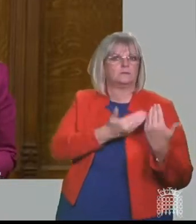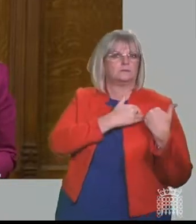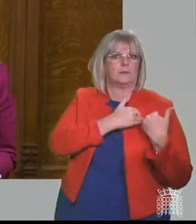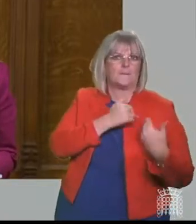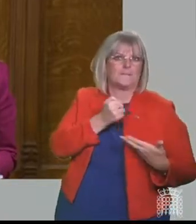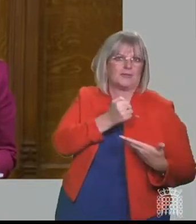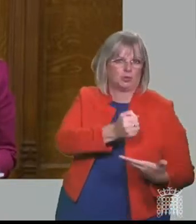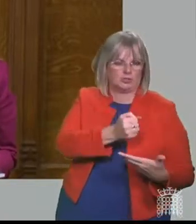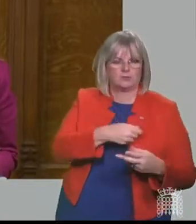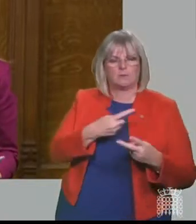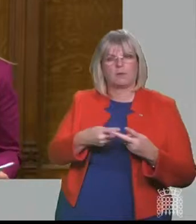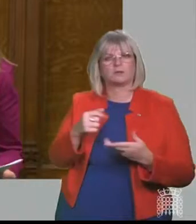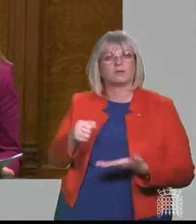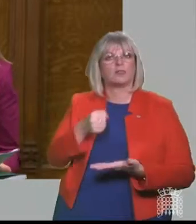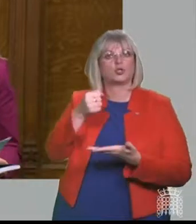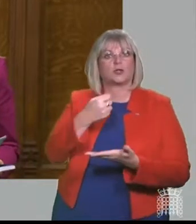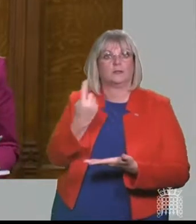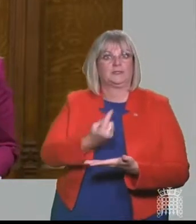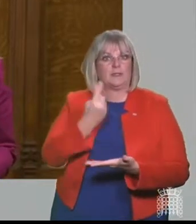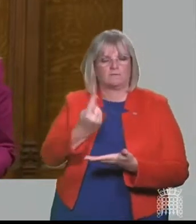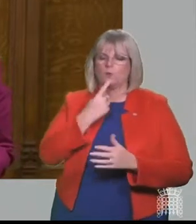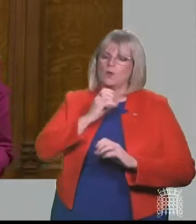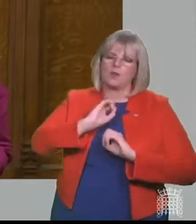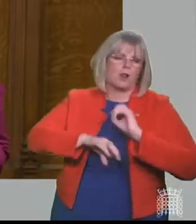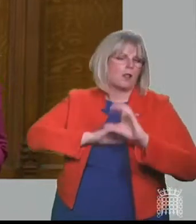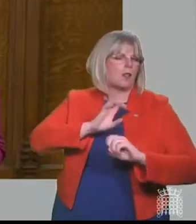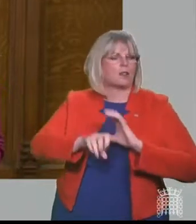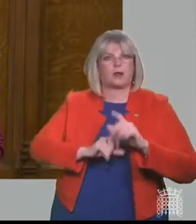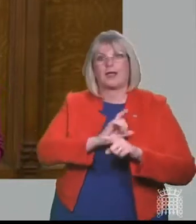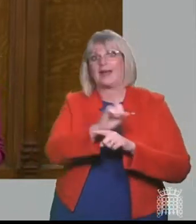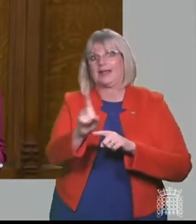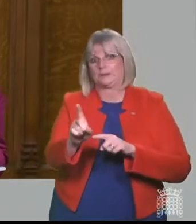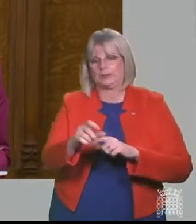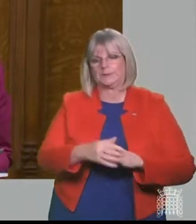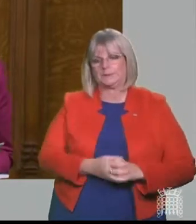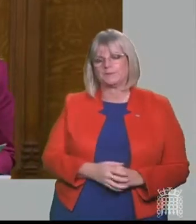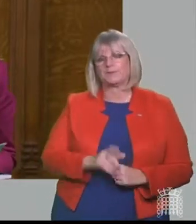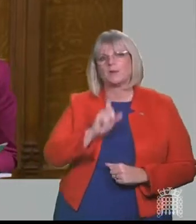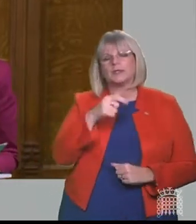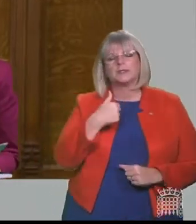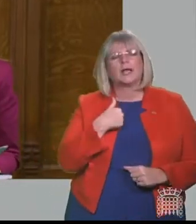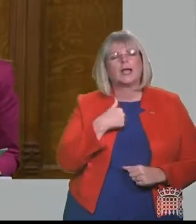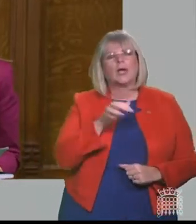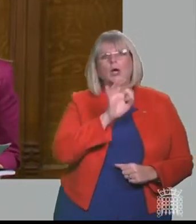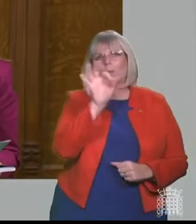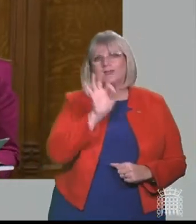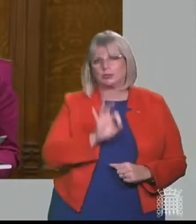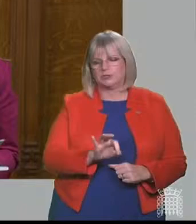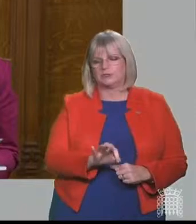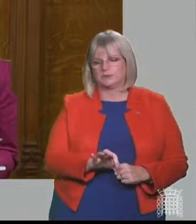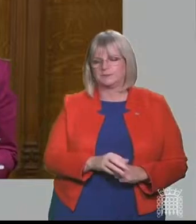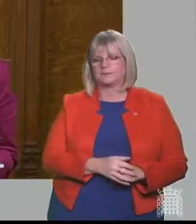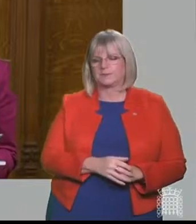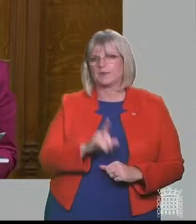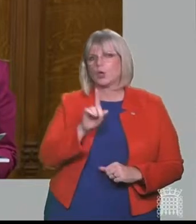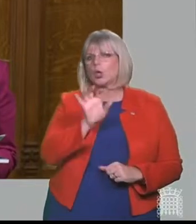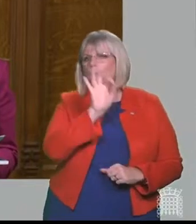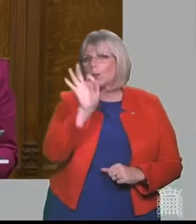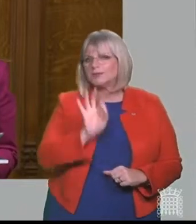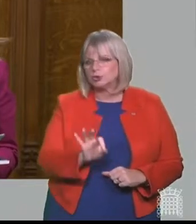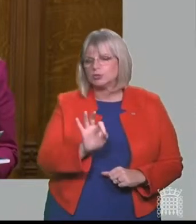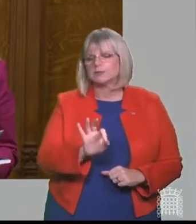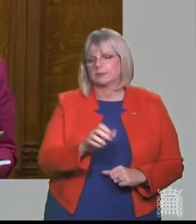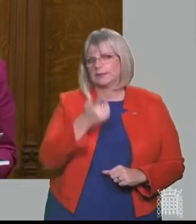from the Chancellor himself. But for my question, may I ask the Chancellor if he